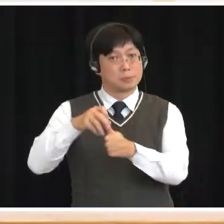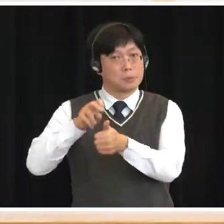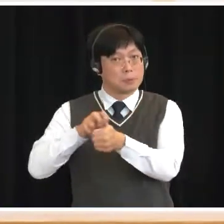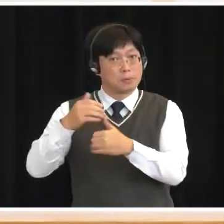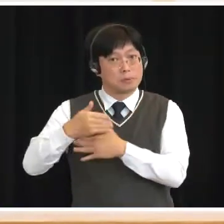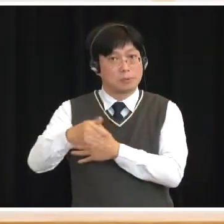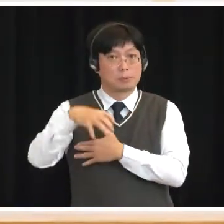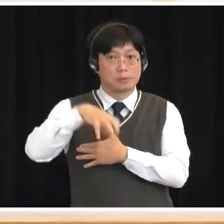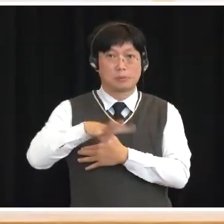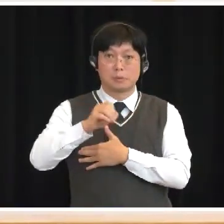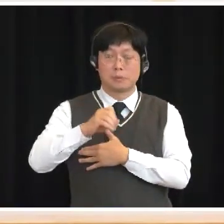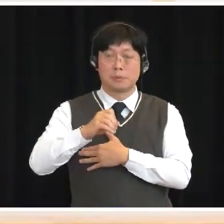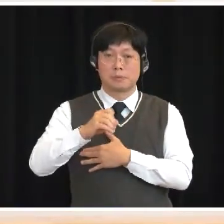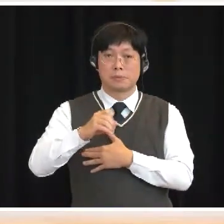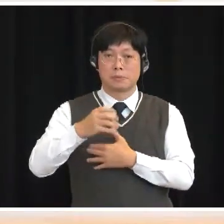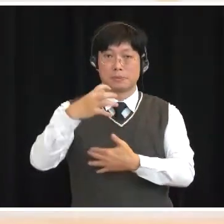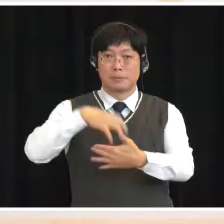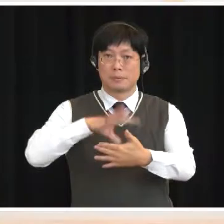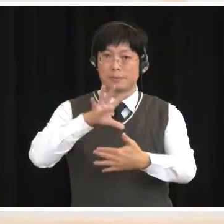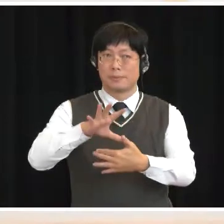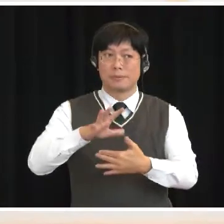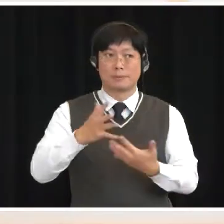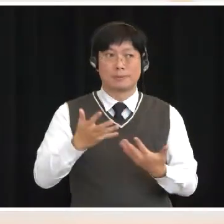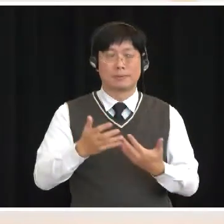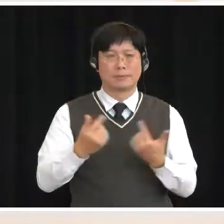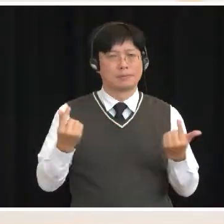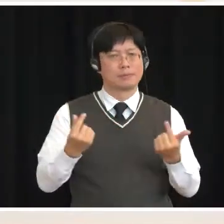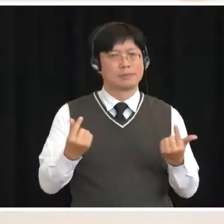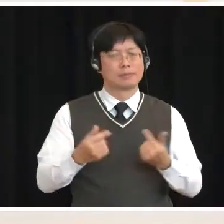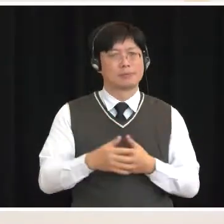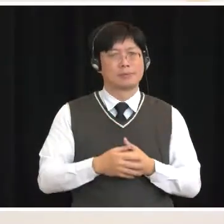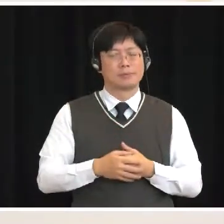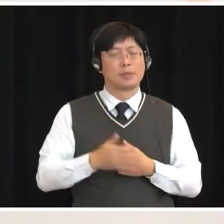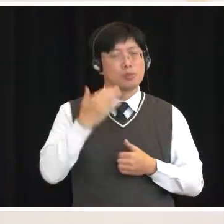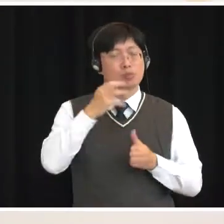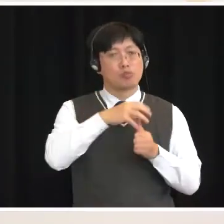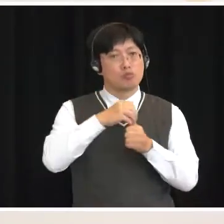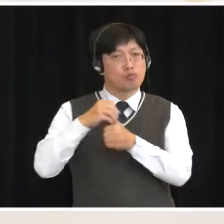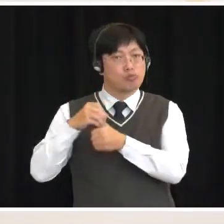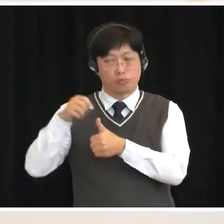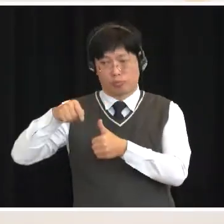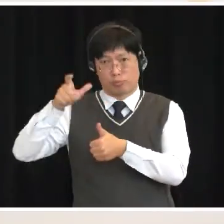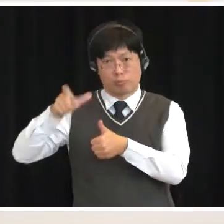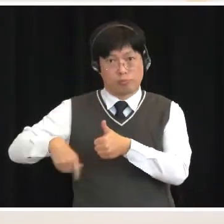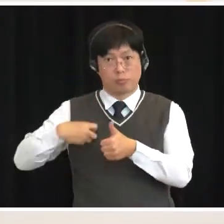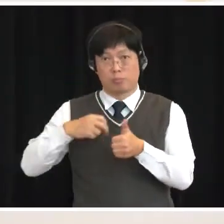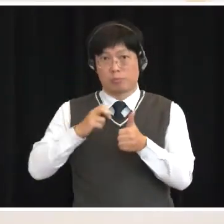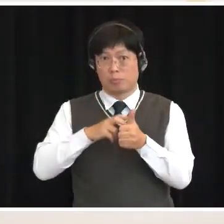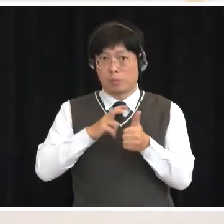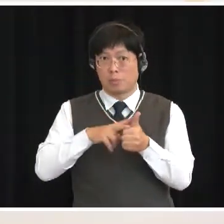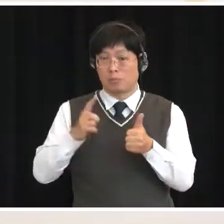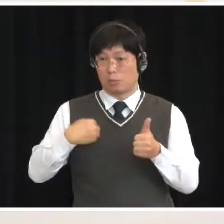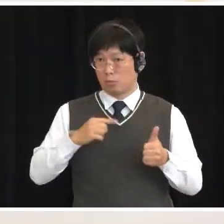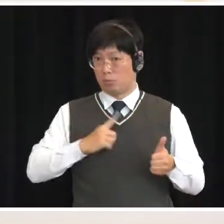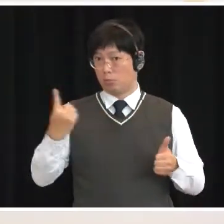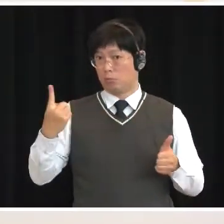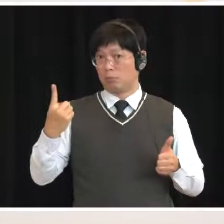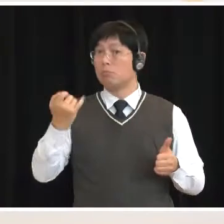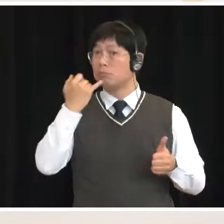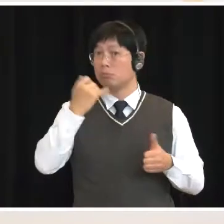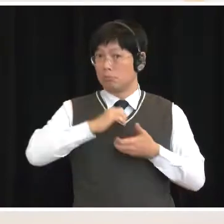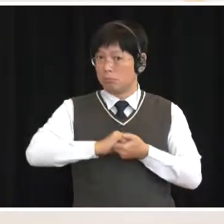one-sidedly decide not to continue with the relationship of